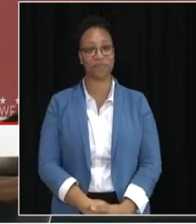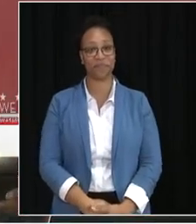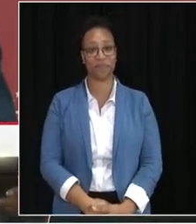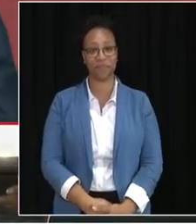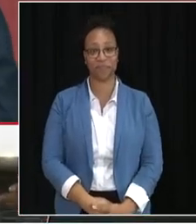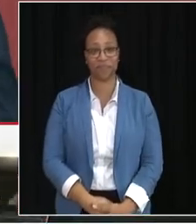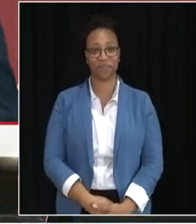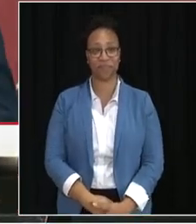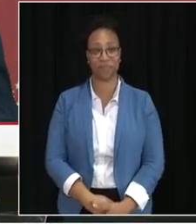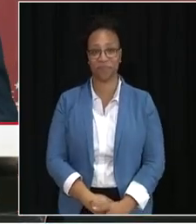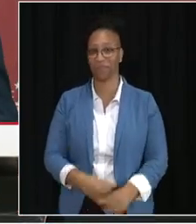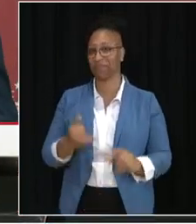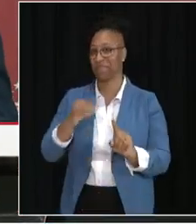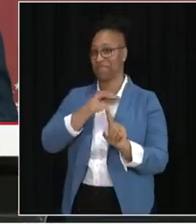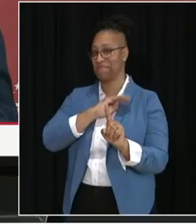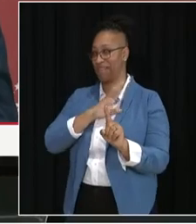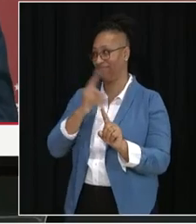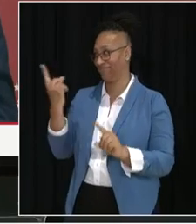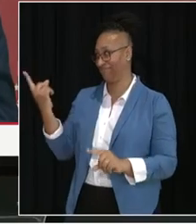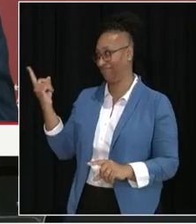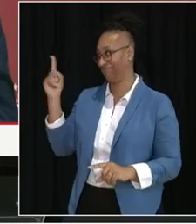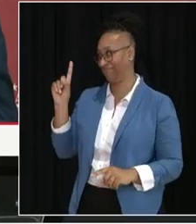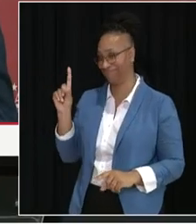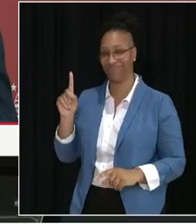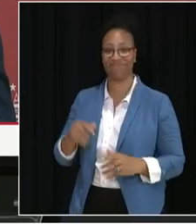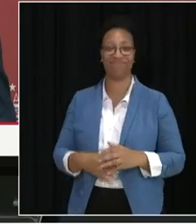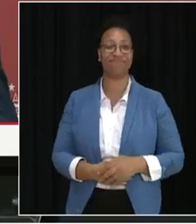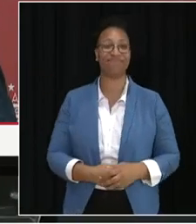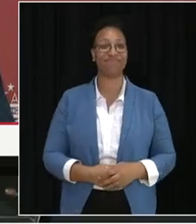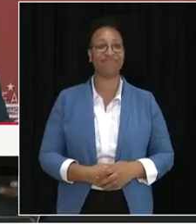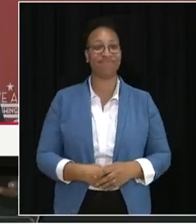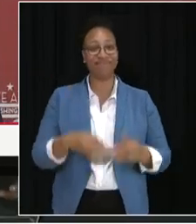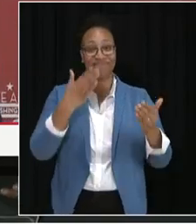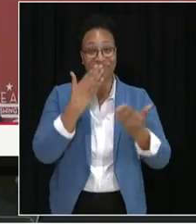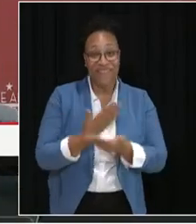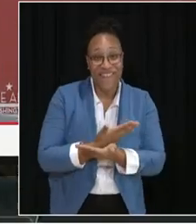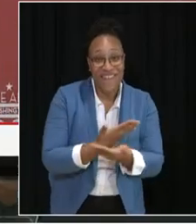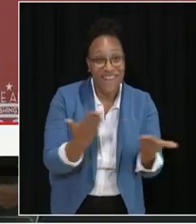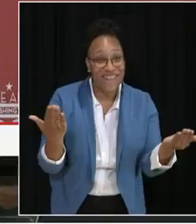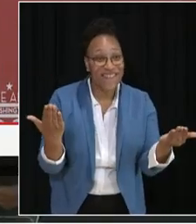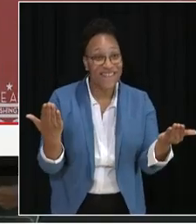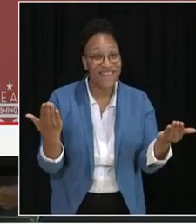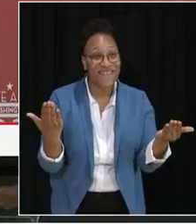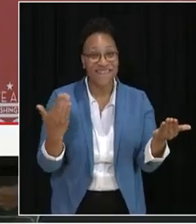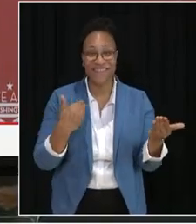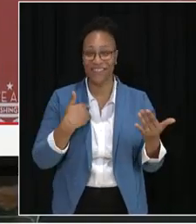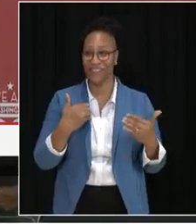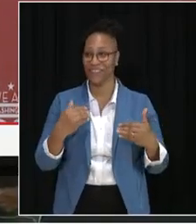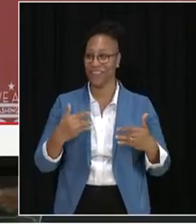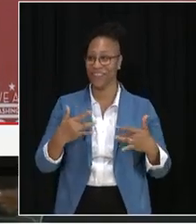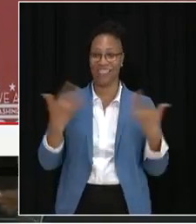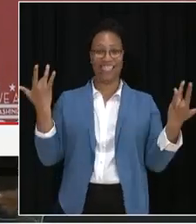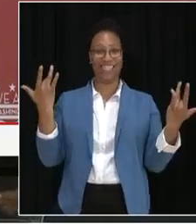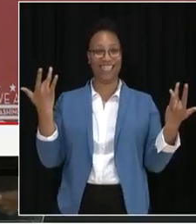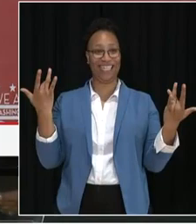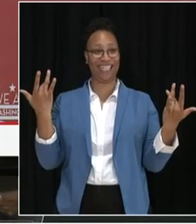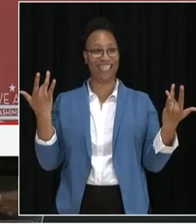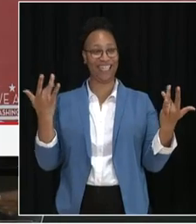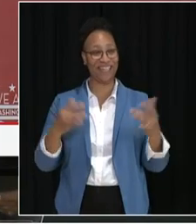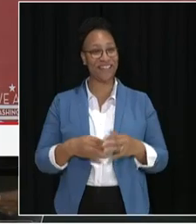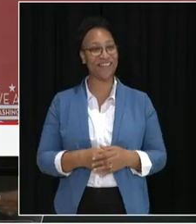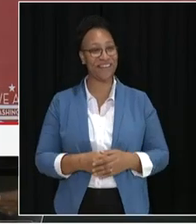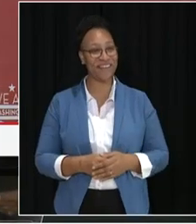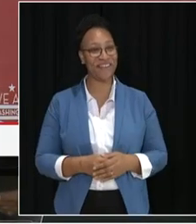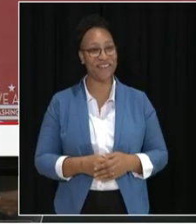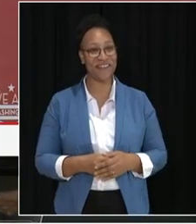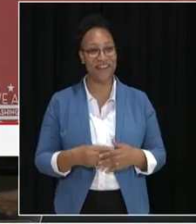Well, good morning, everybody. It's great to be here. And it was,